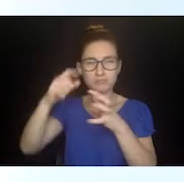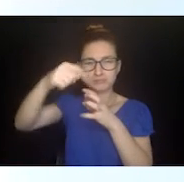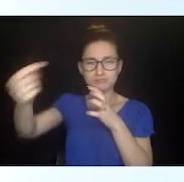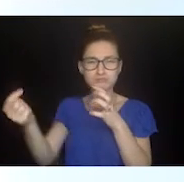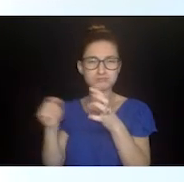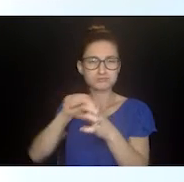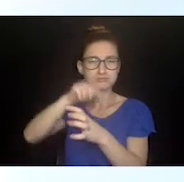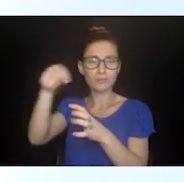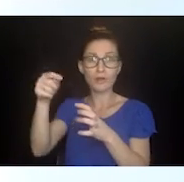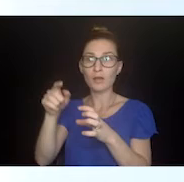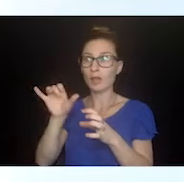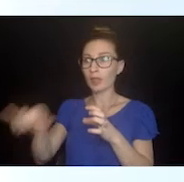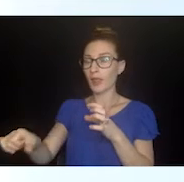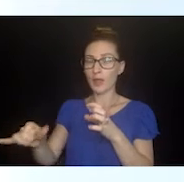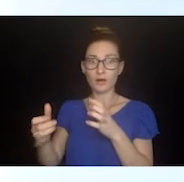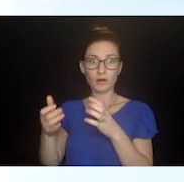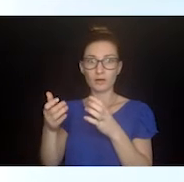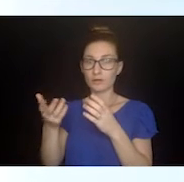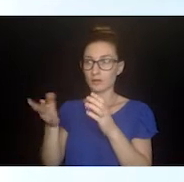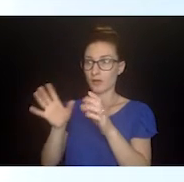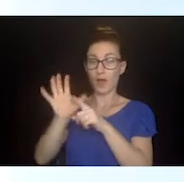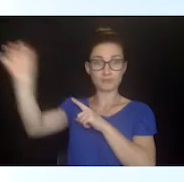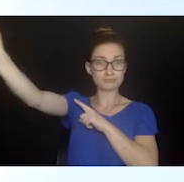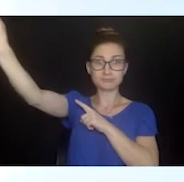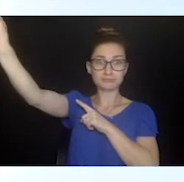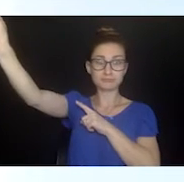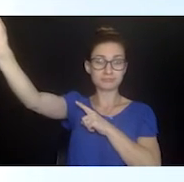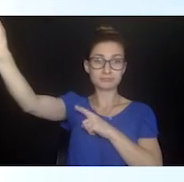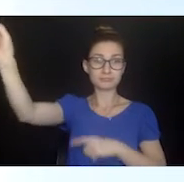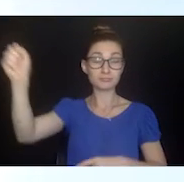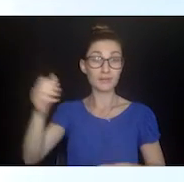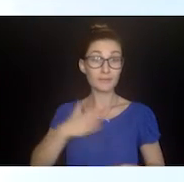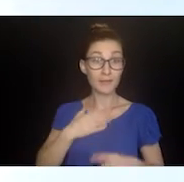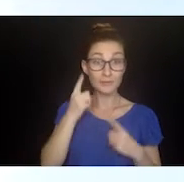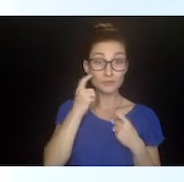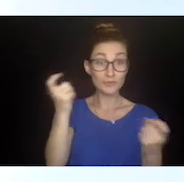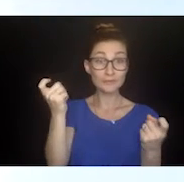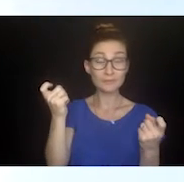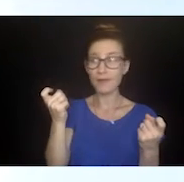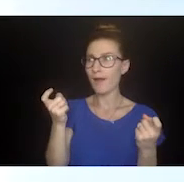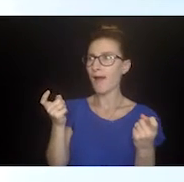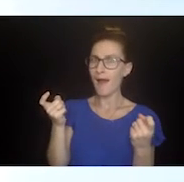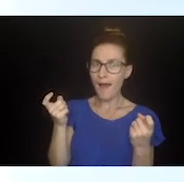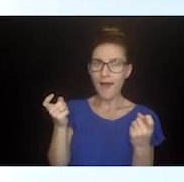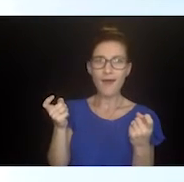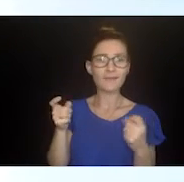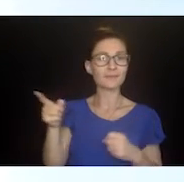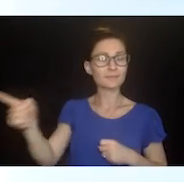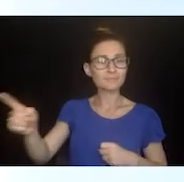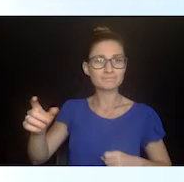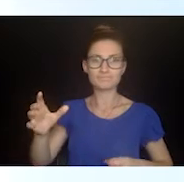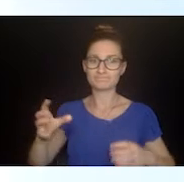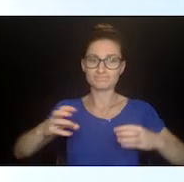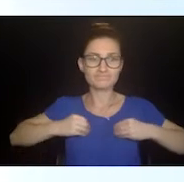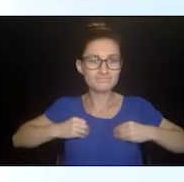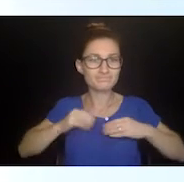but that is beyond my wildest dreams. Him having his own business at the age of 21.